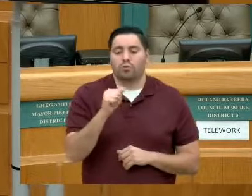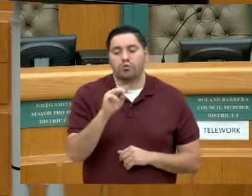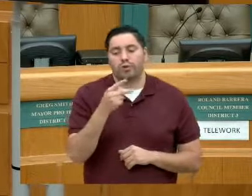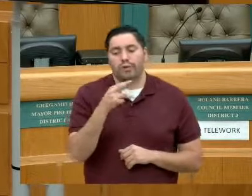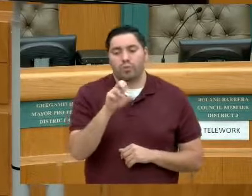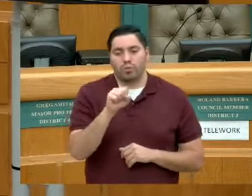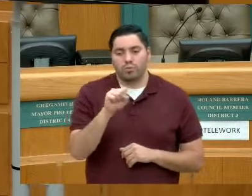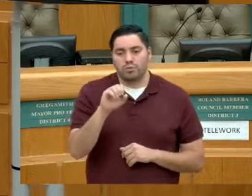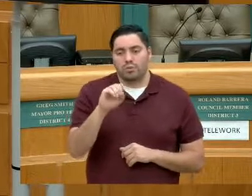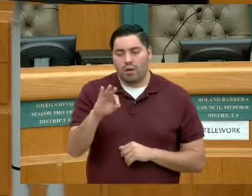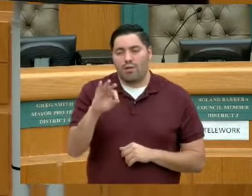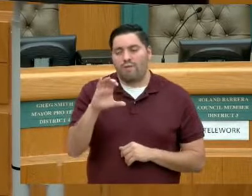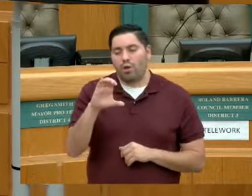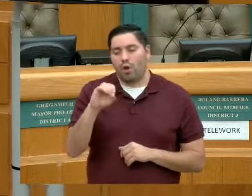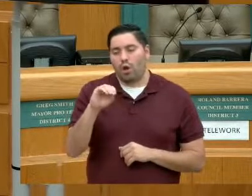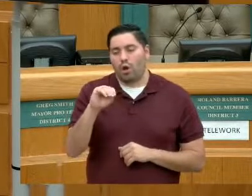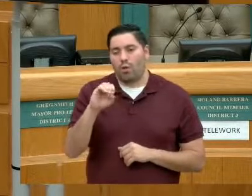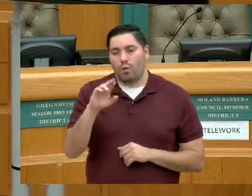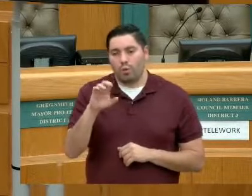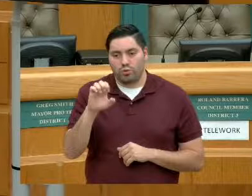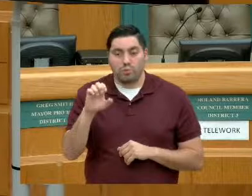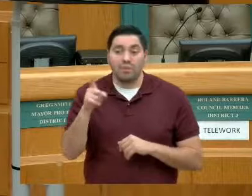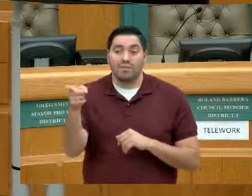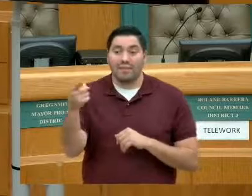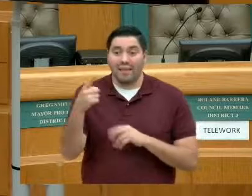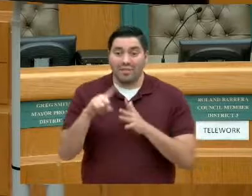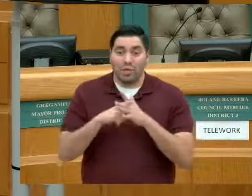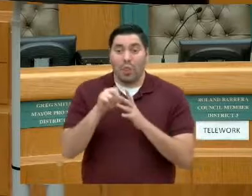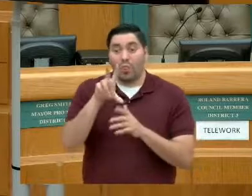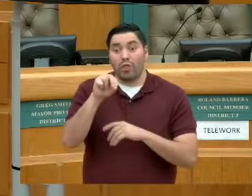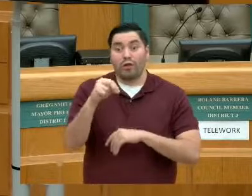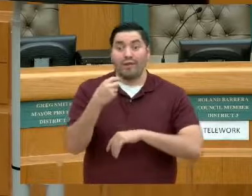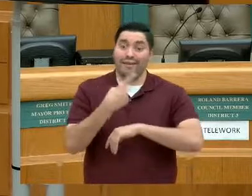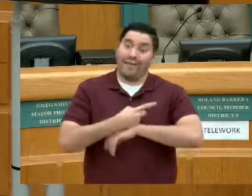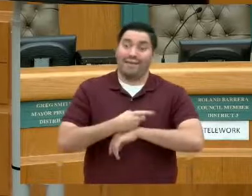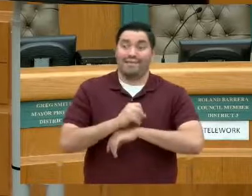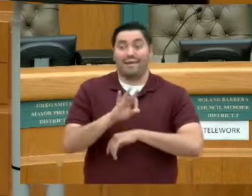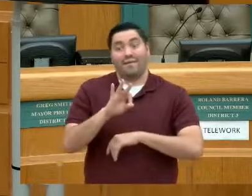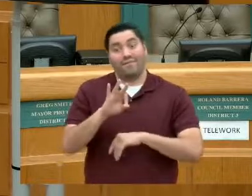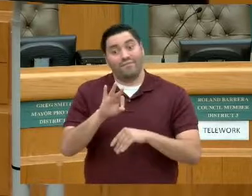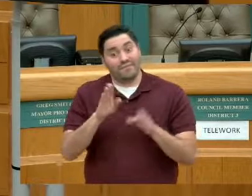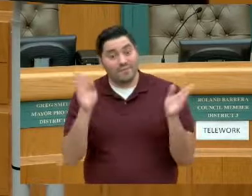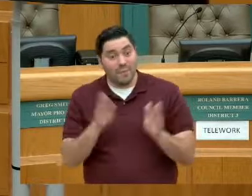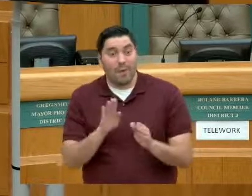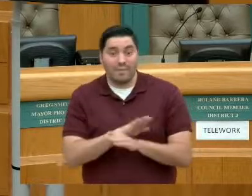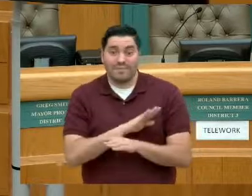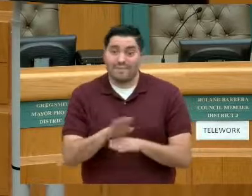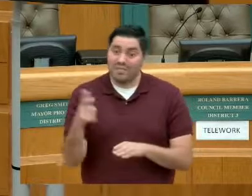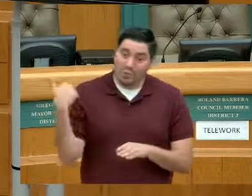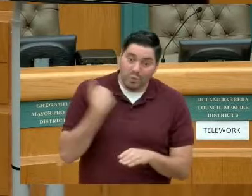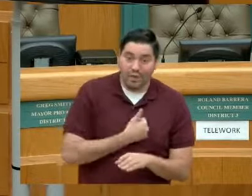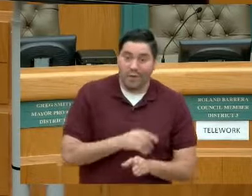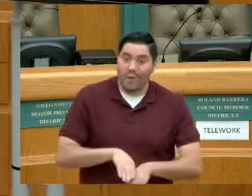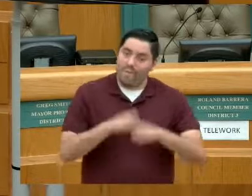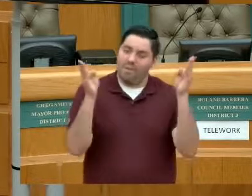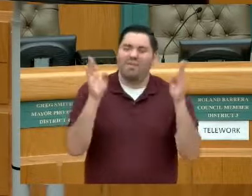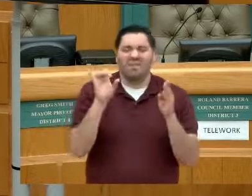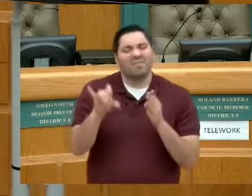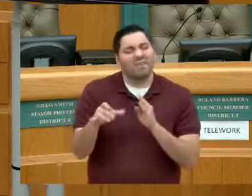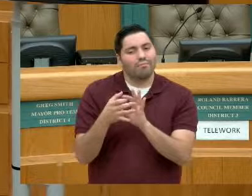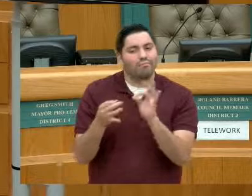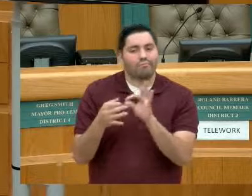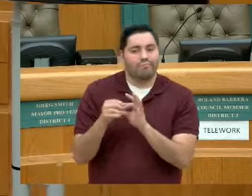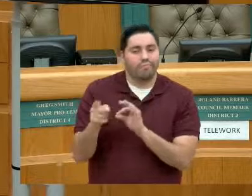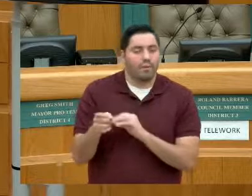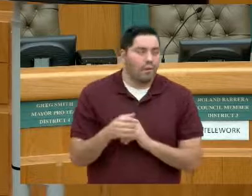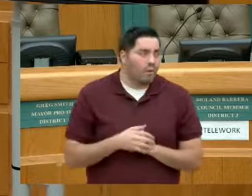Chamber of Commerce has started a project called 30 Days of Small Business. We're